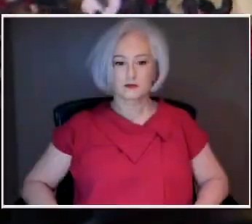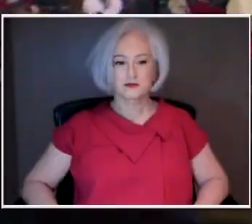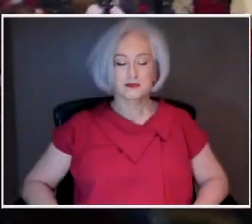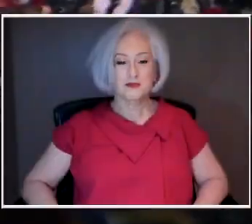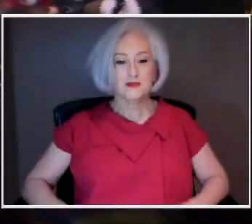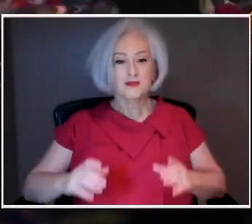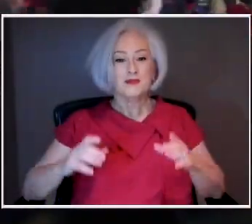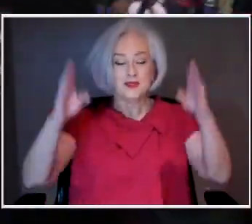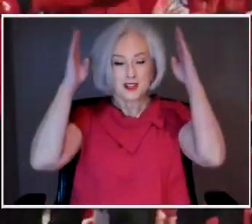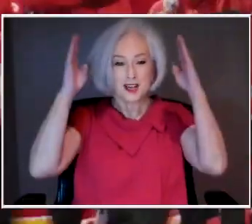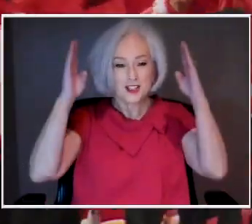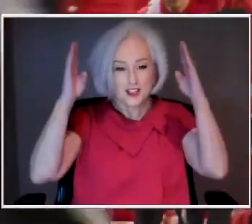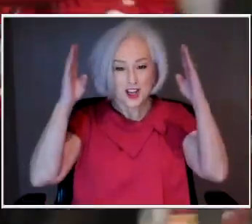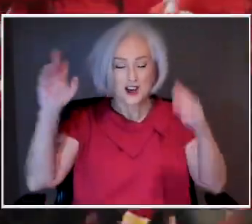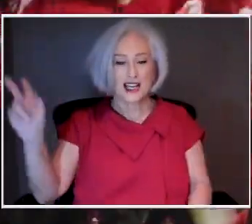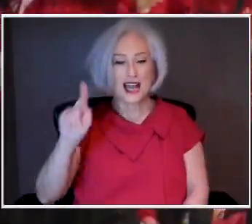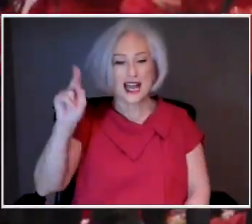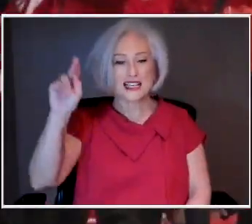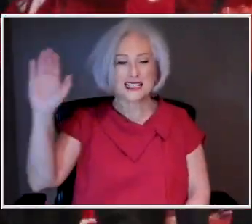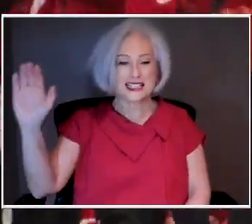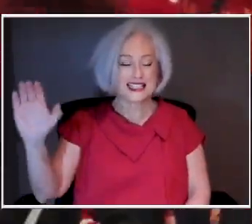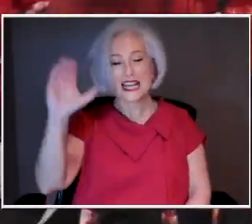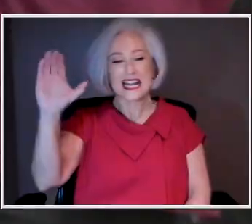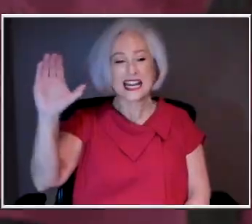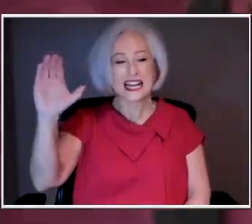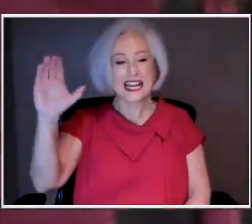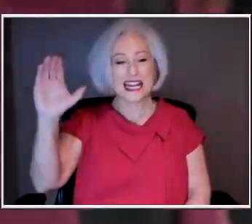Touchdown, Kansas City.